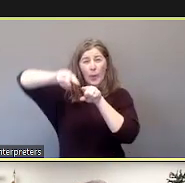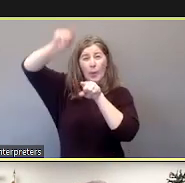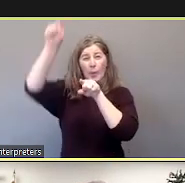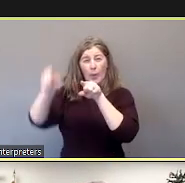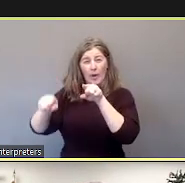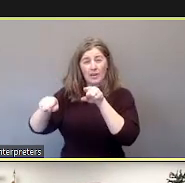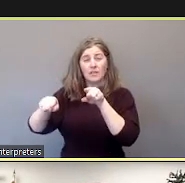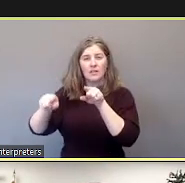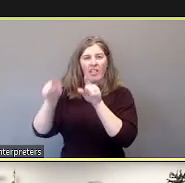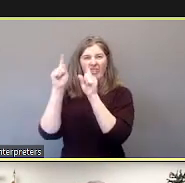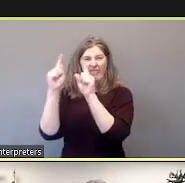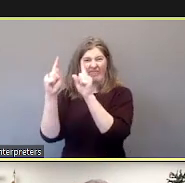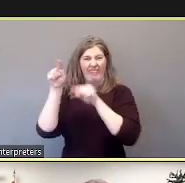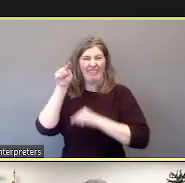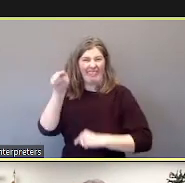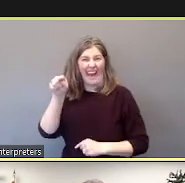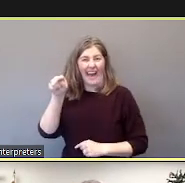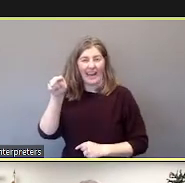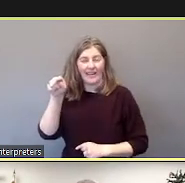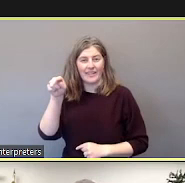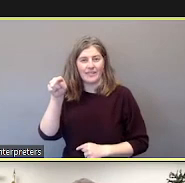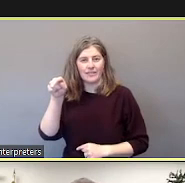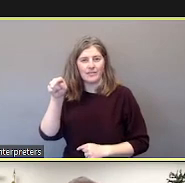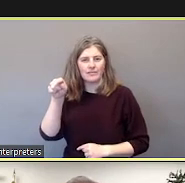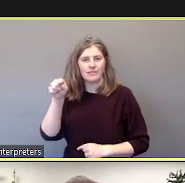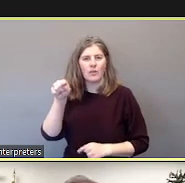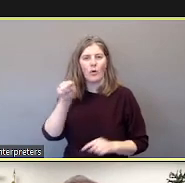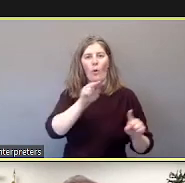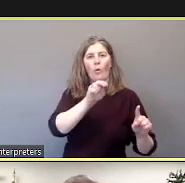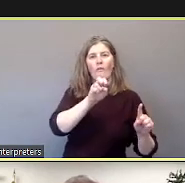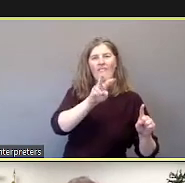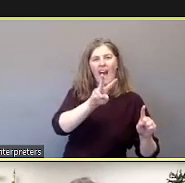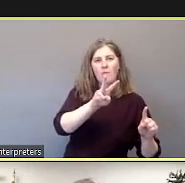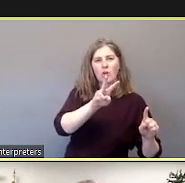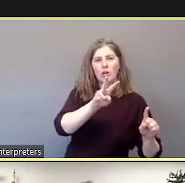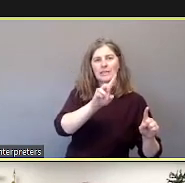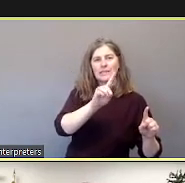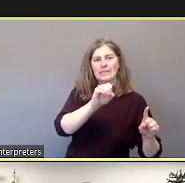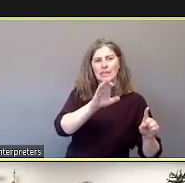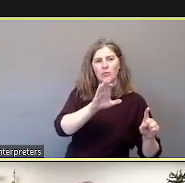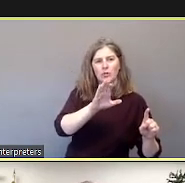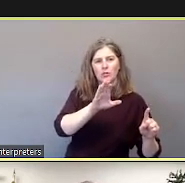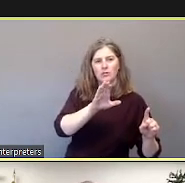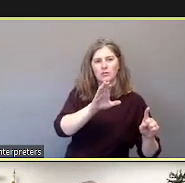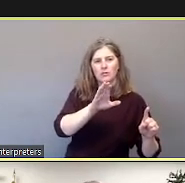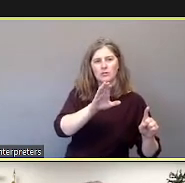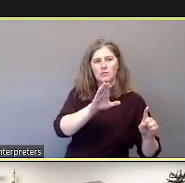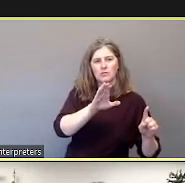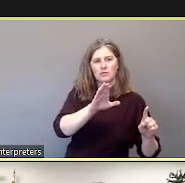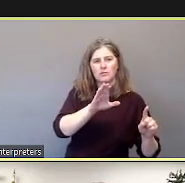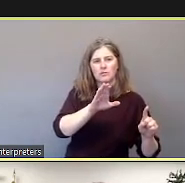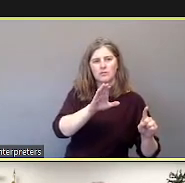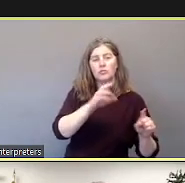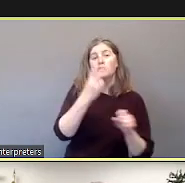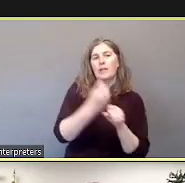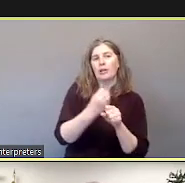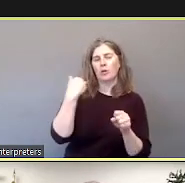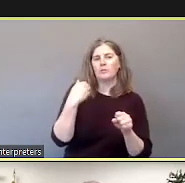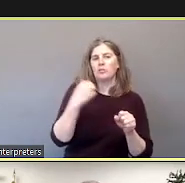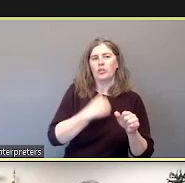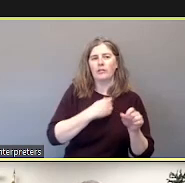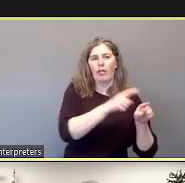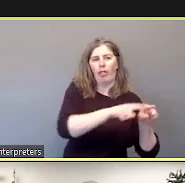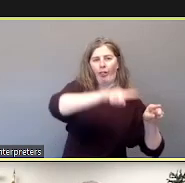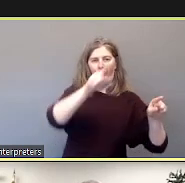as big as the one in November, December, 2 years ago now, 2 calendar years ago, sorry.